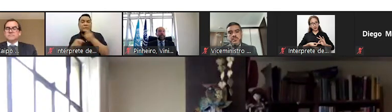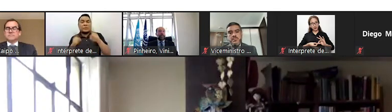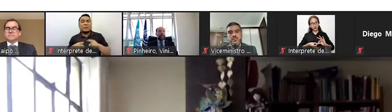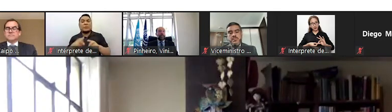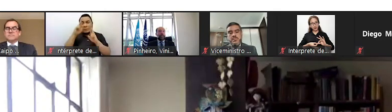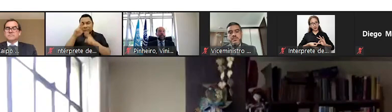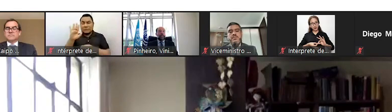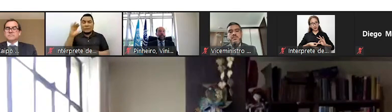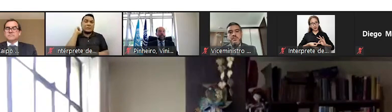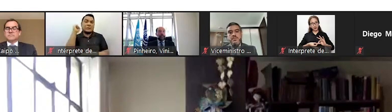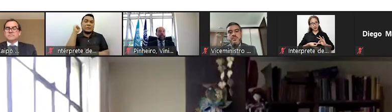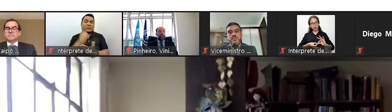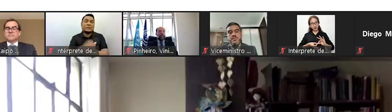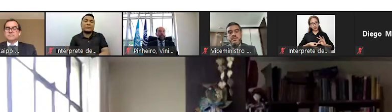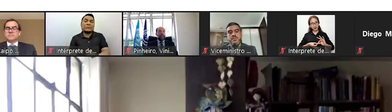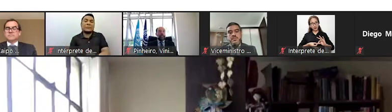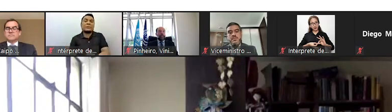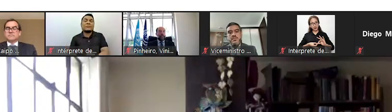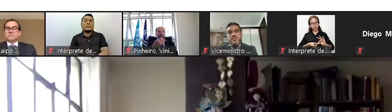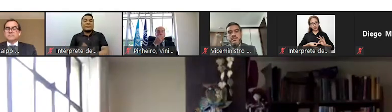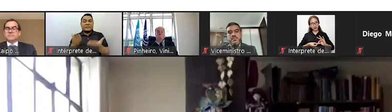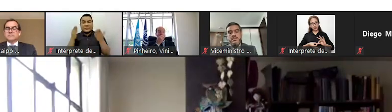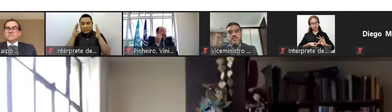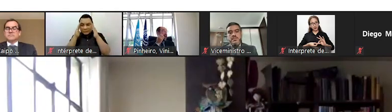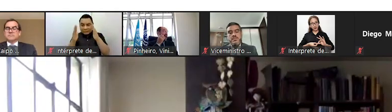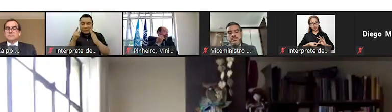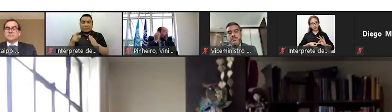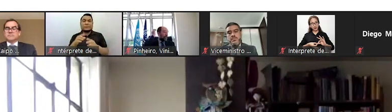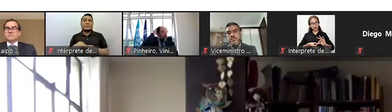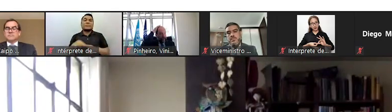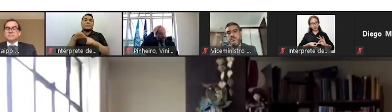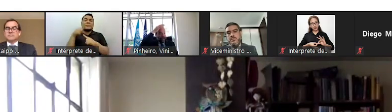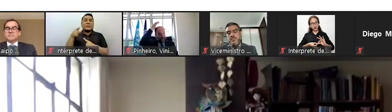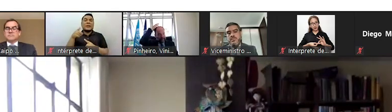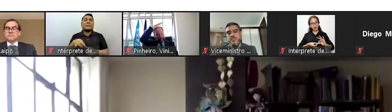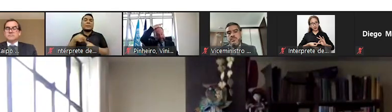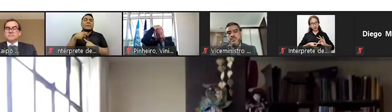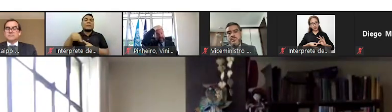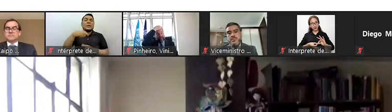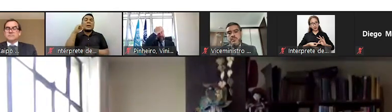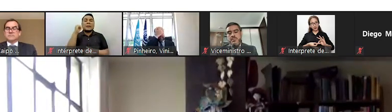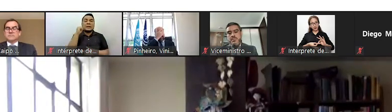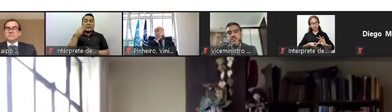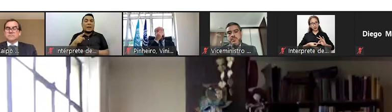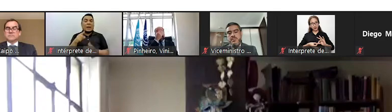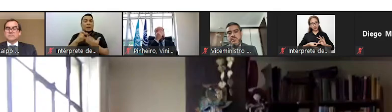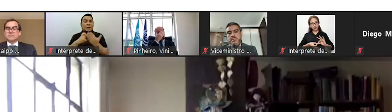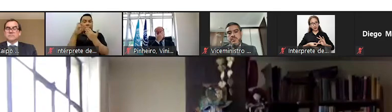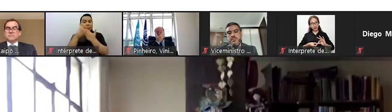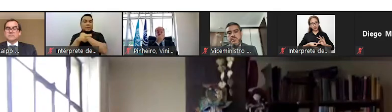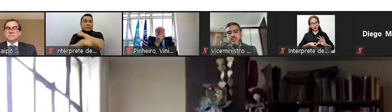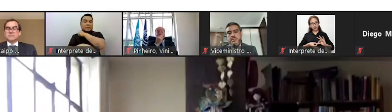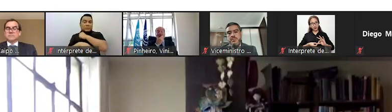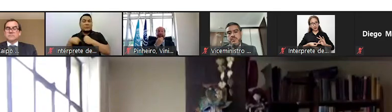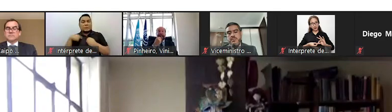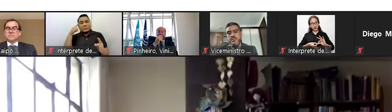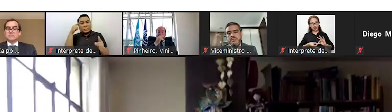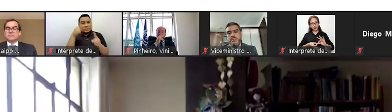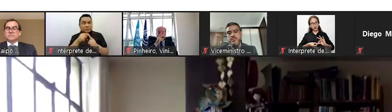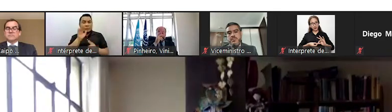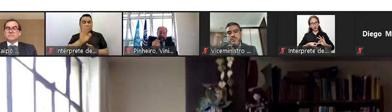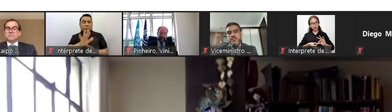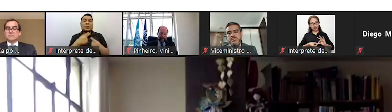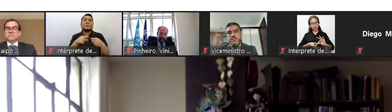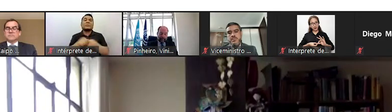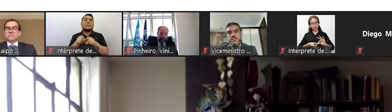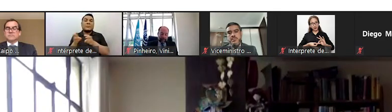national companies can respect those rights especially taking into account that the national election